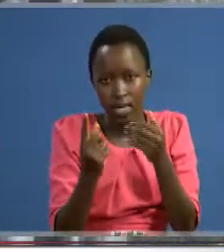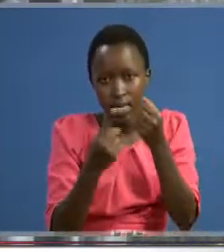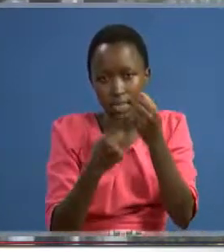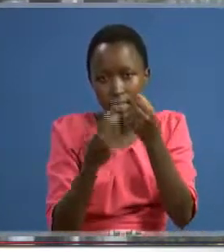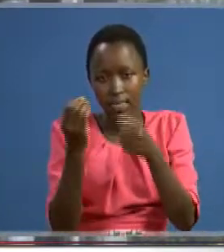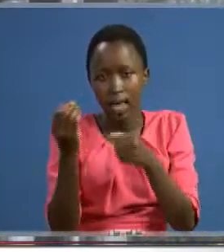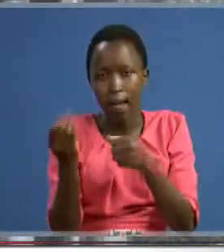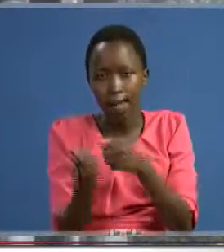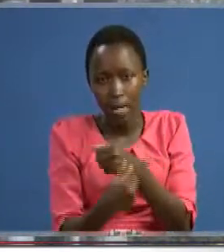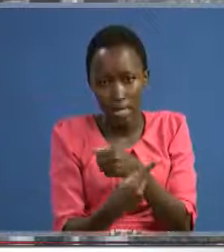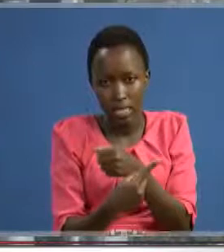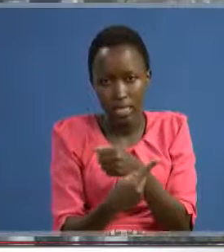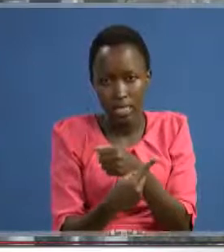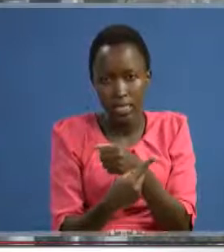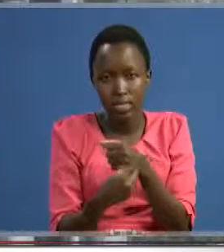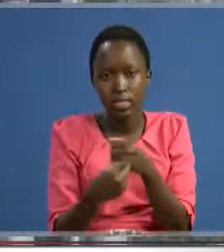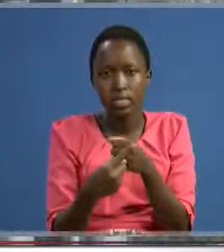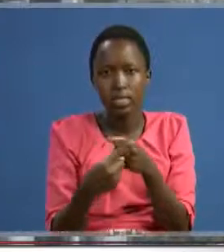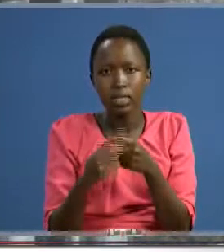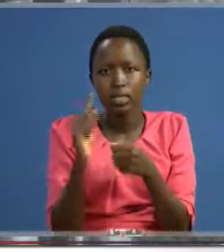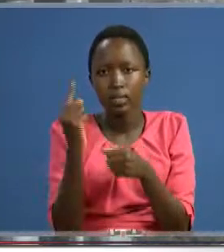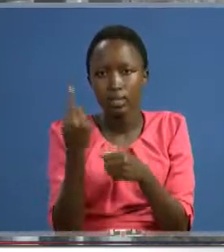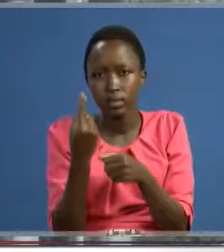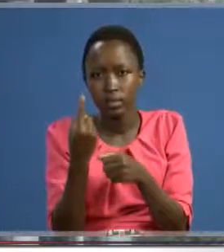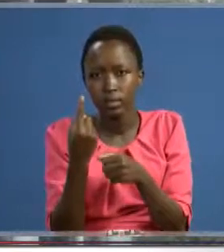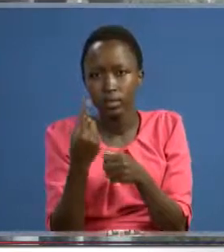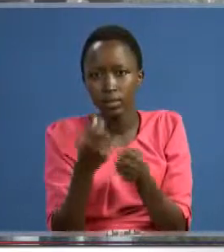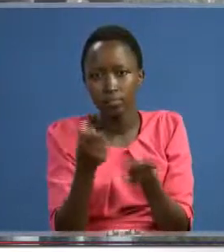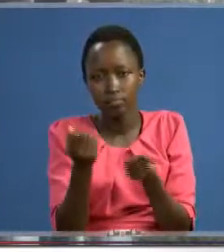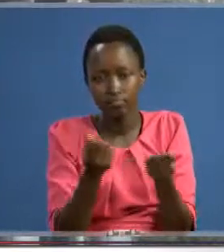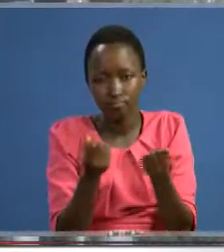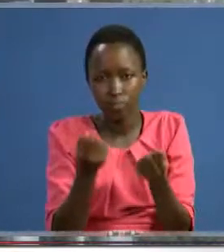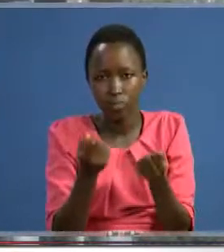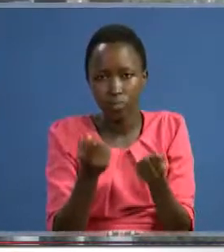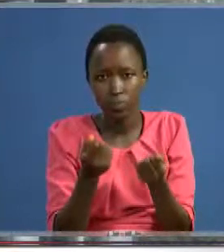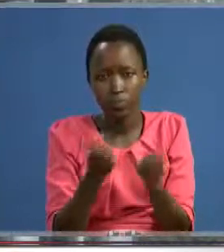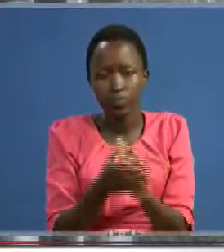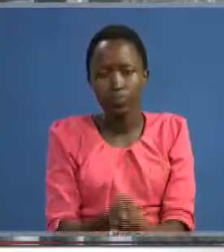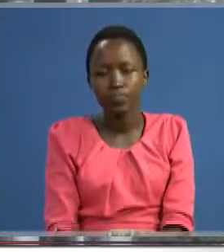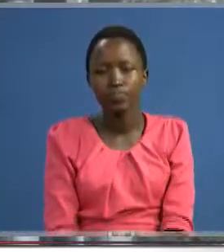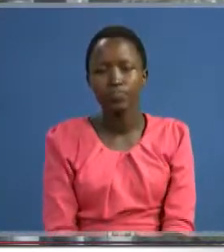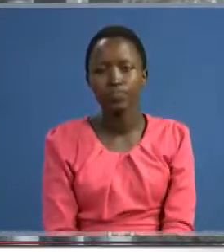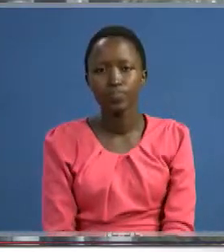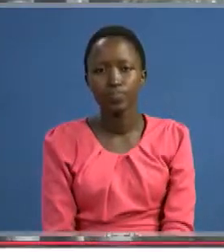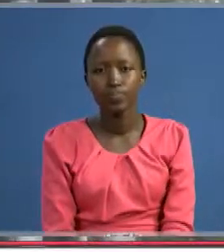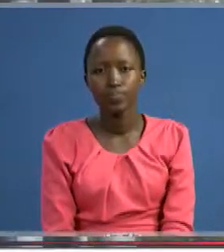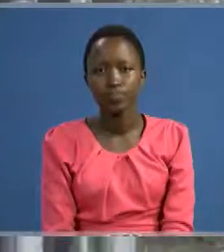60 months on the Toyota single Hilux pickup. Jamukiboy, KUTV.